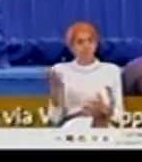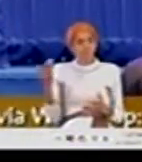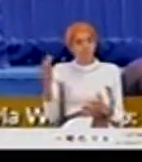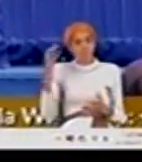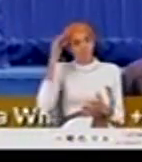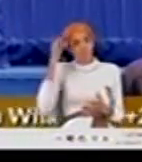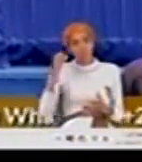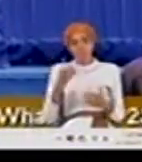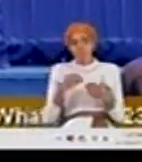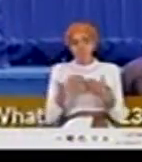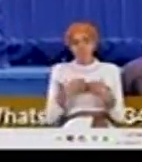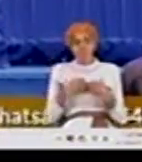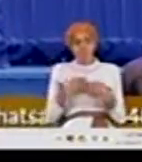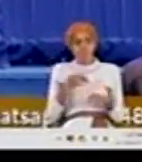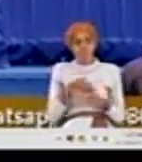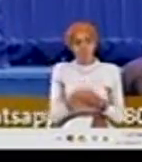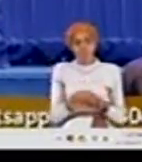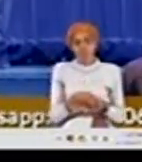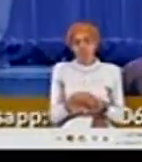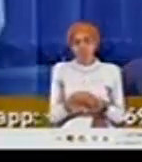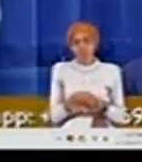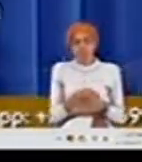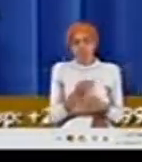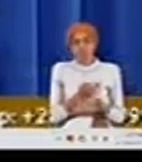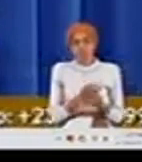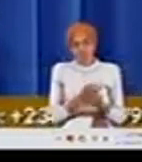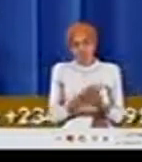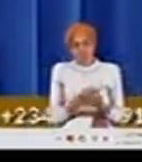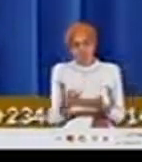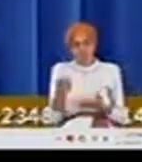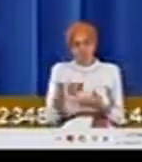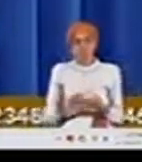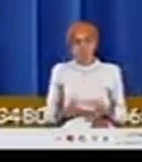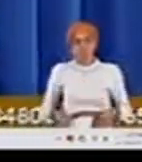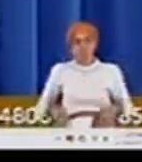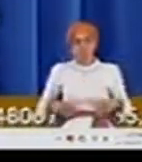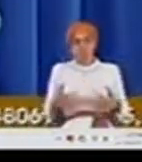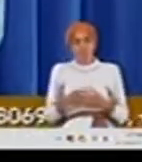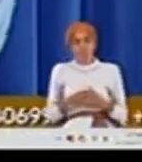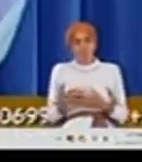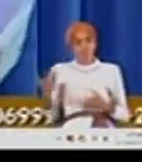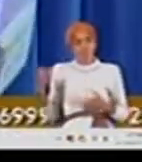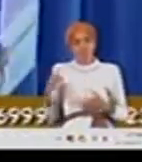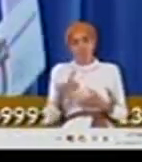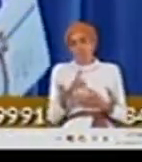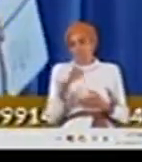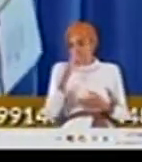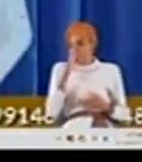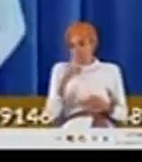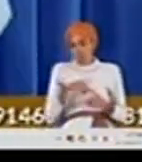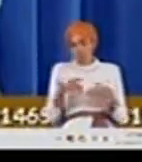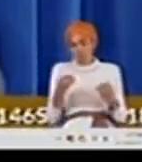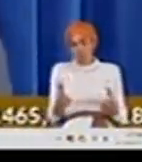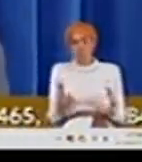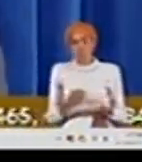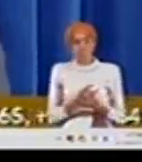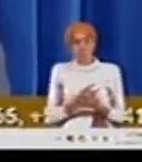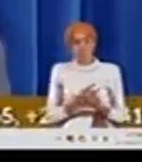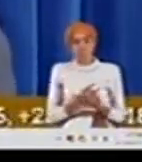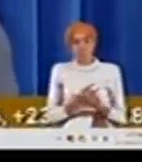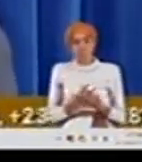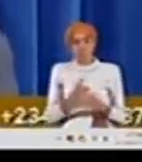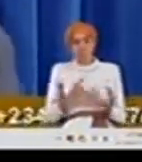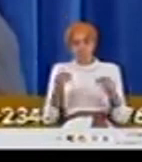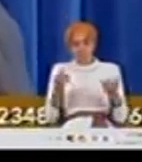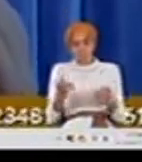was is very bad and before I was very intelligent but because of this I believe that God has touched my Academy in Jesus name I pray and I also want to encourage you